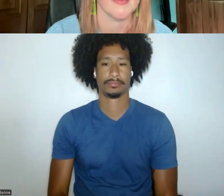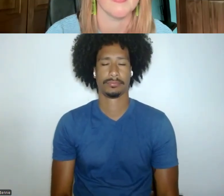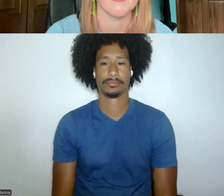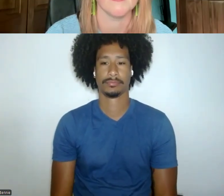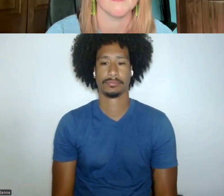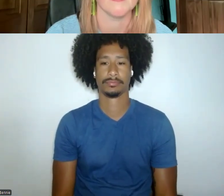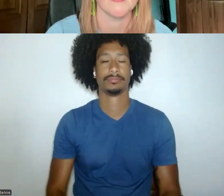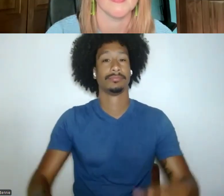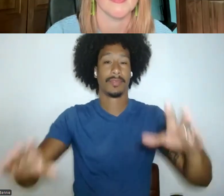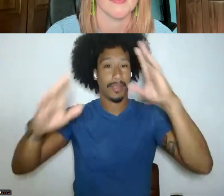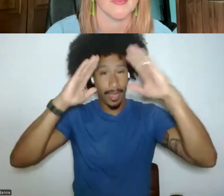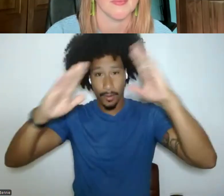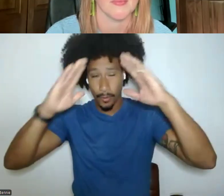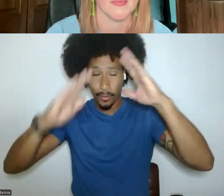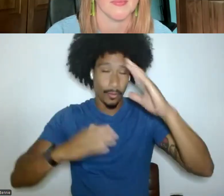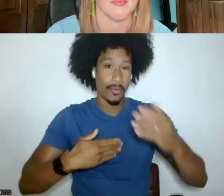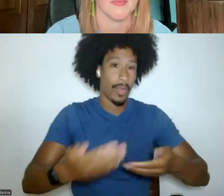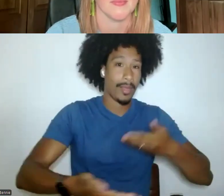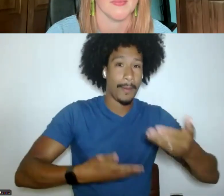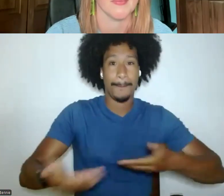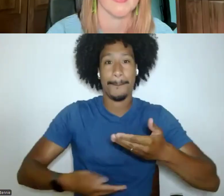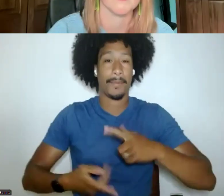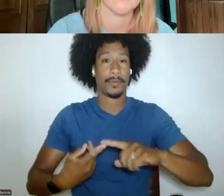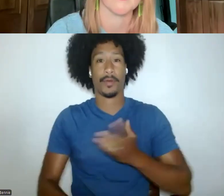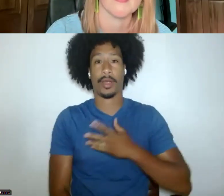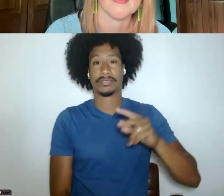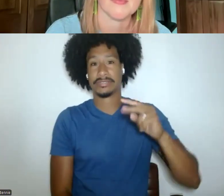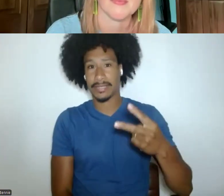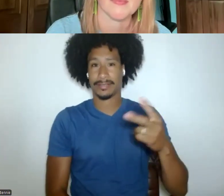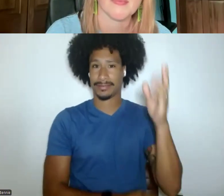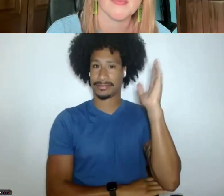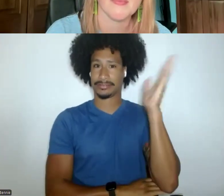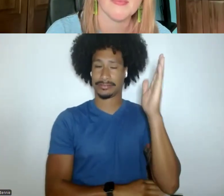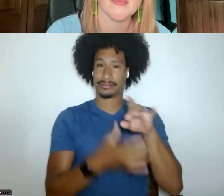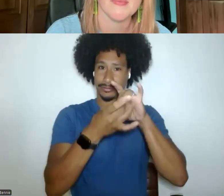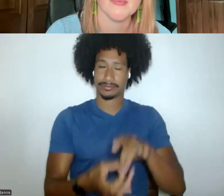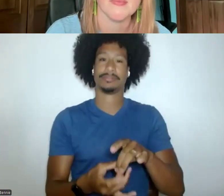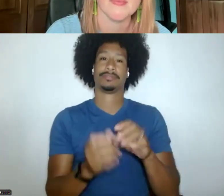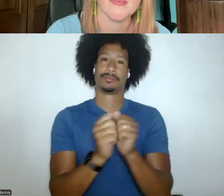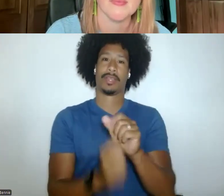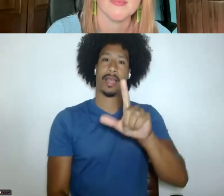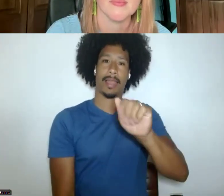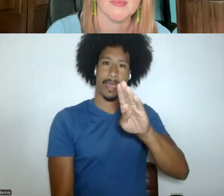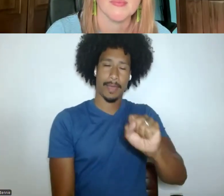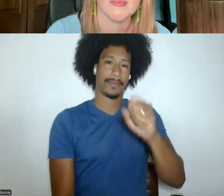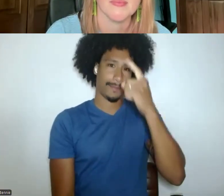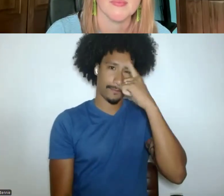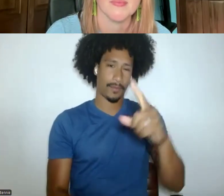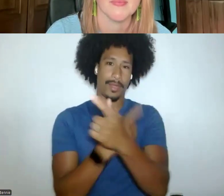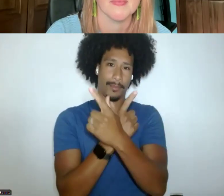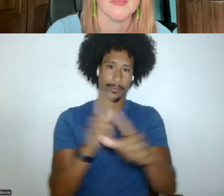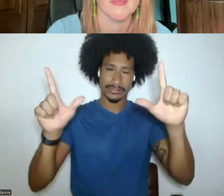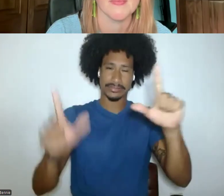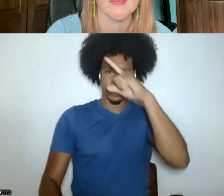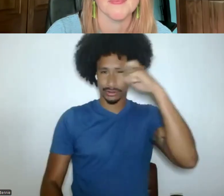All right, so hello and welcome to our second lecture in the Labs for Liberation Summer Institute lecture series. My